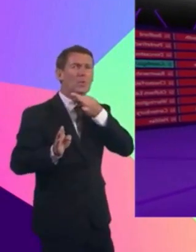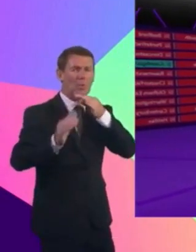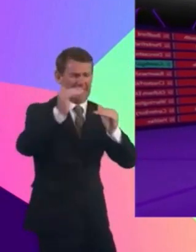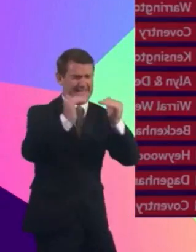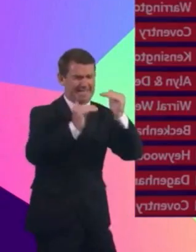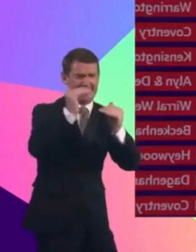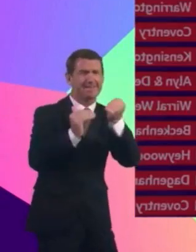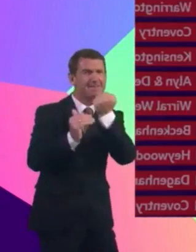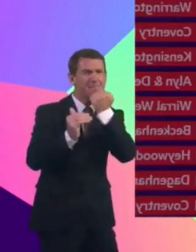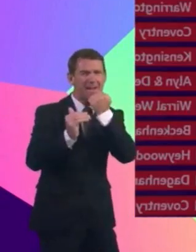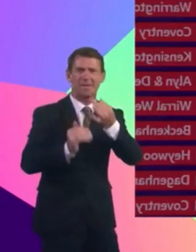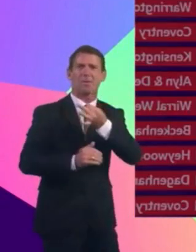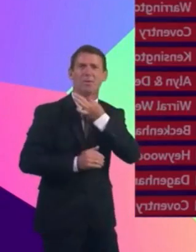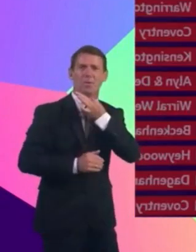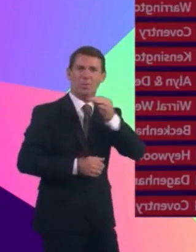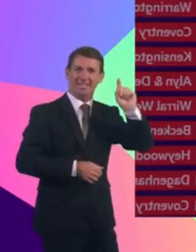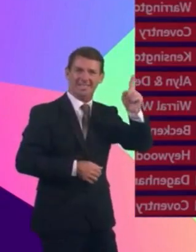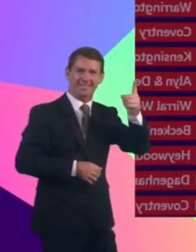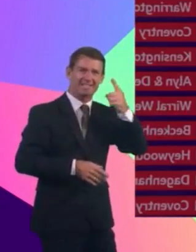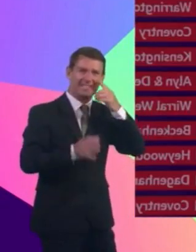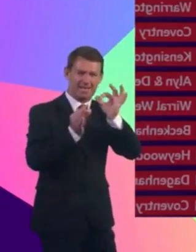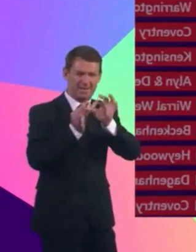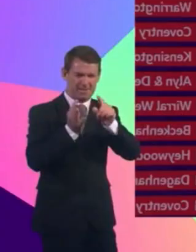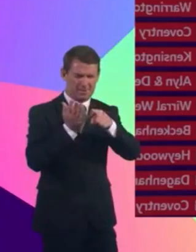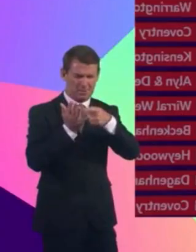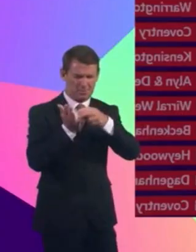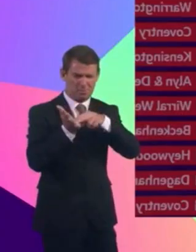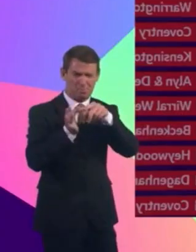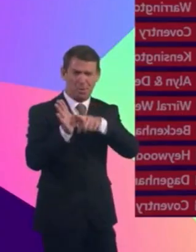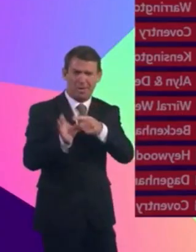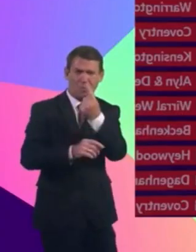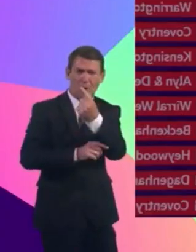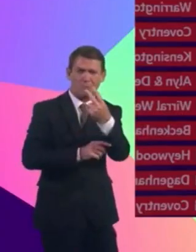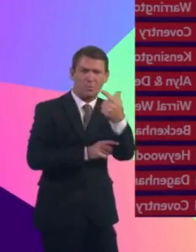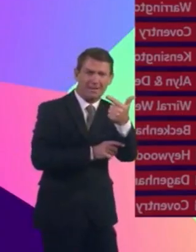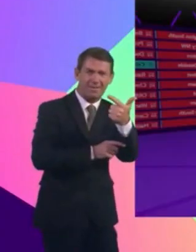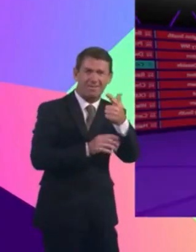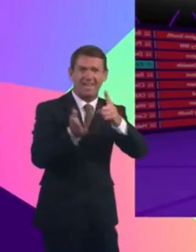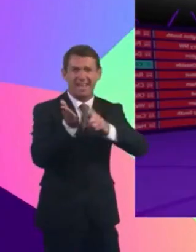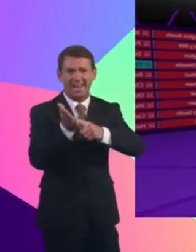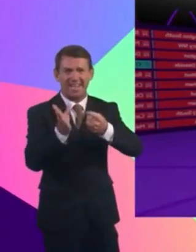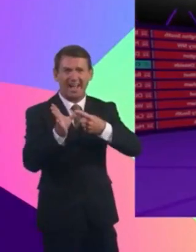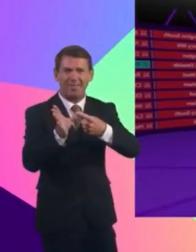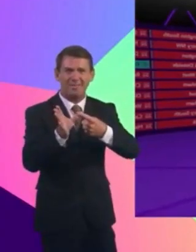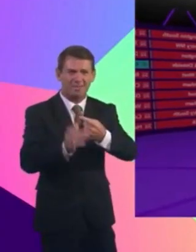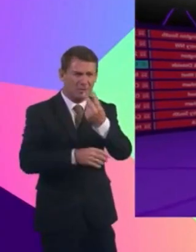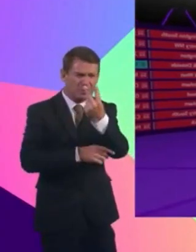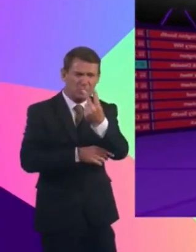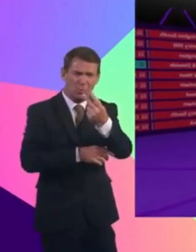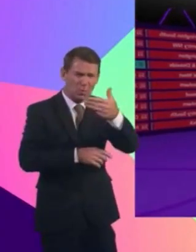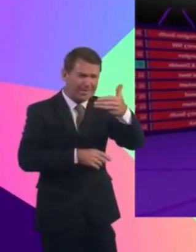this exit poll is remotely accurate, would there be any need for coalition negotiations, or would David Cameron simply carry